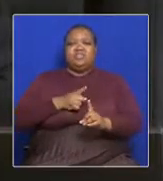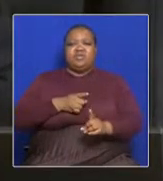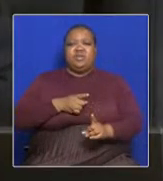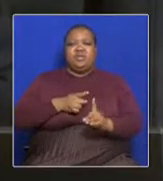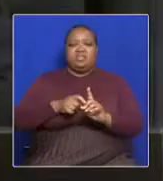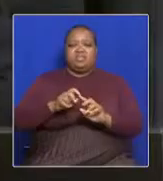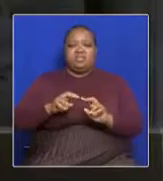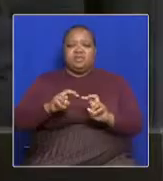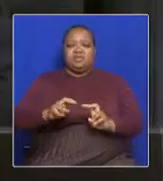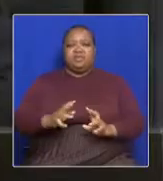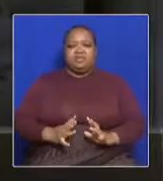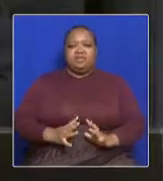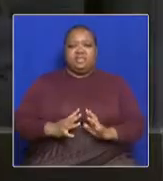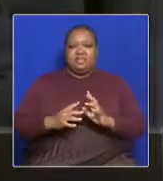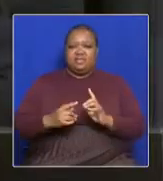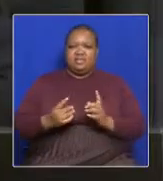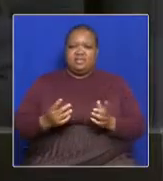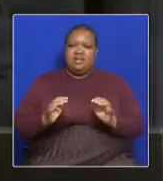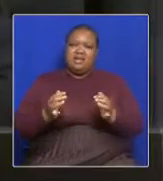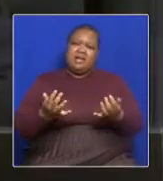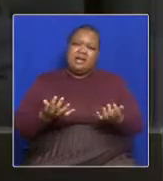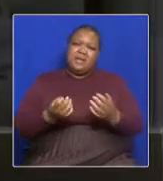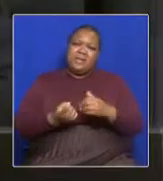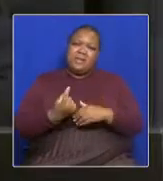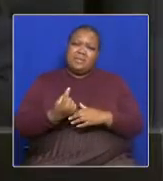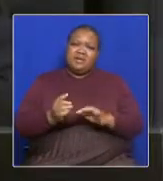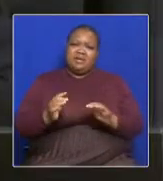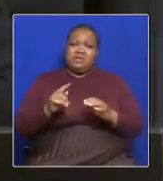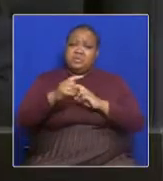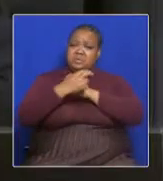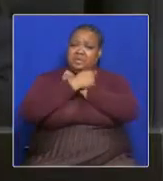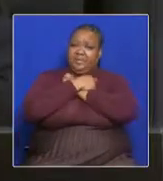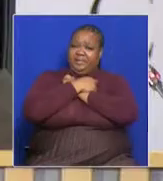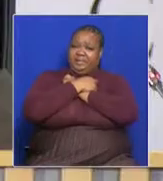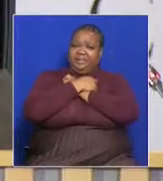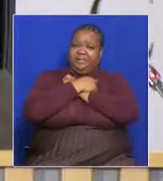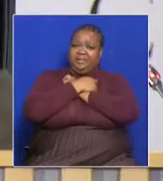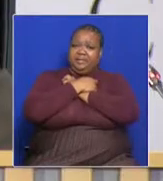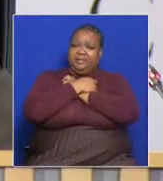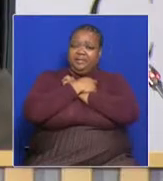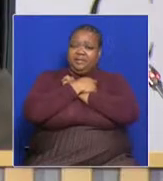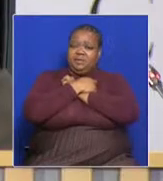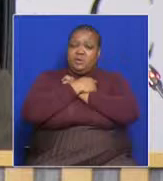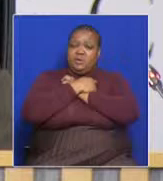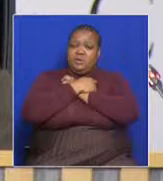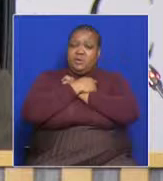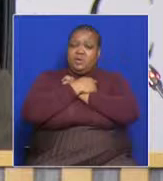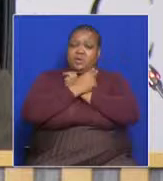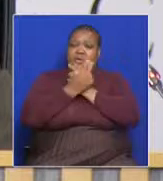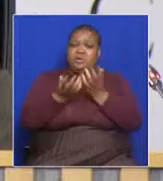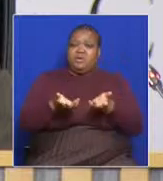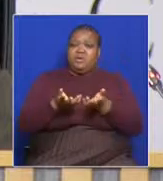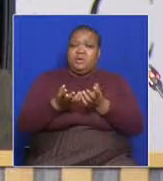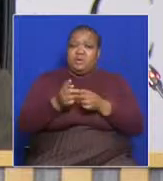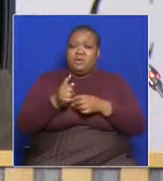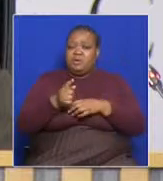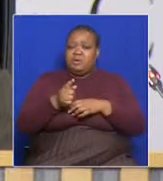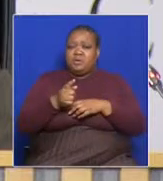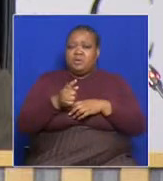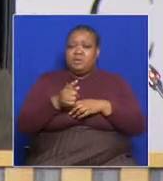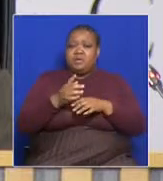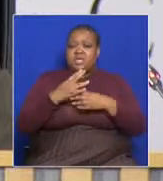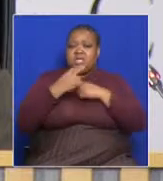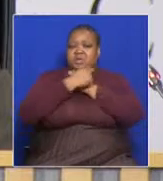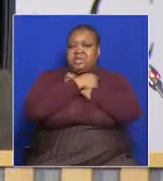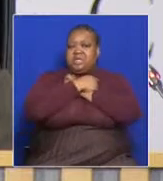officer. How is that? You're on leave. You have no record. You have no record anywhere as you are on leave that